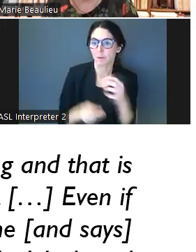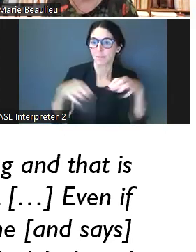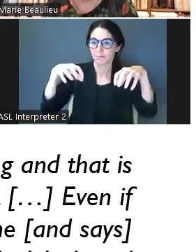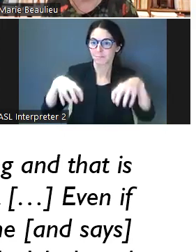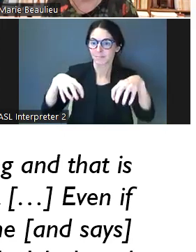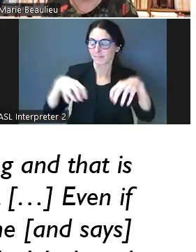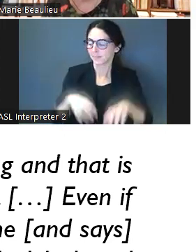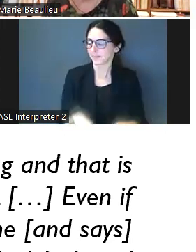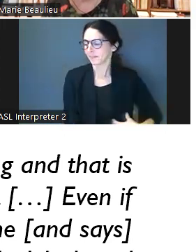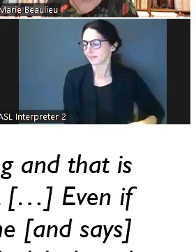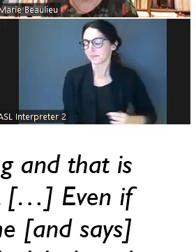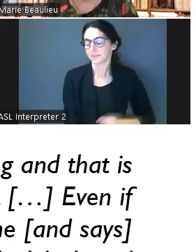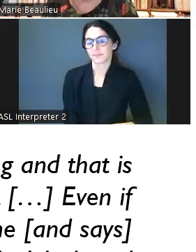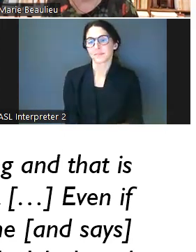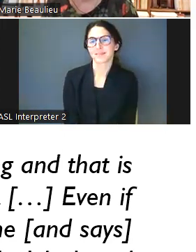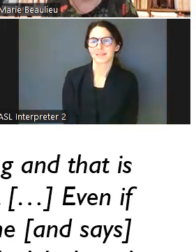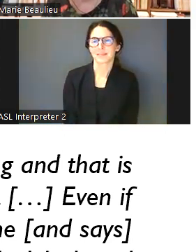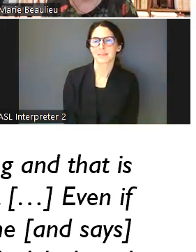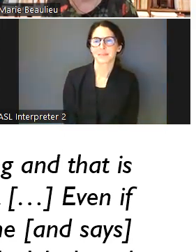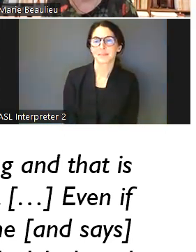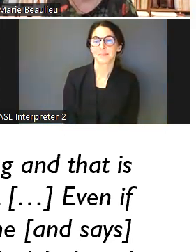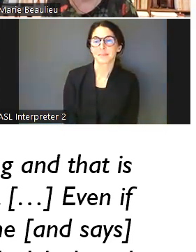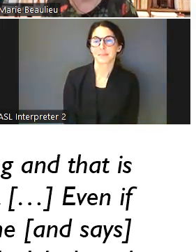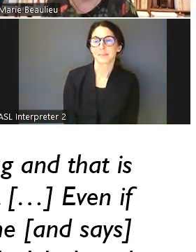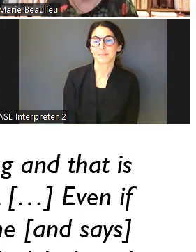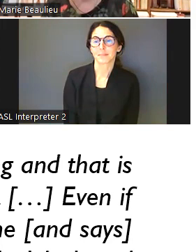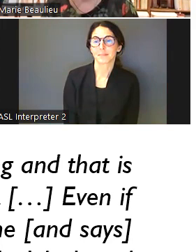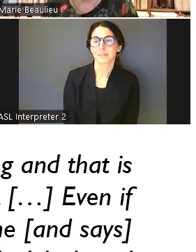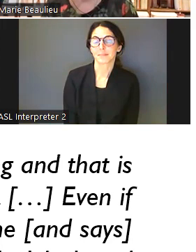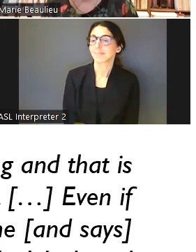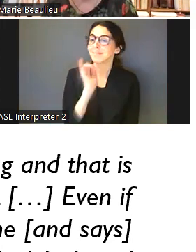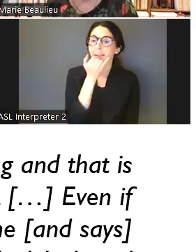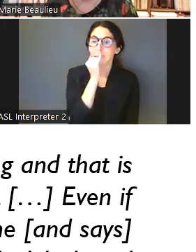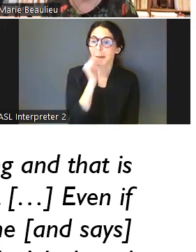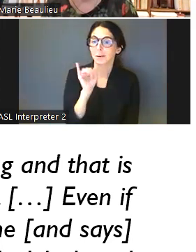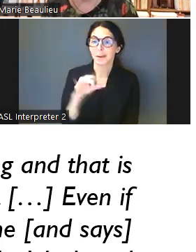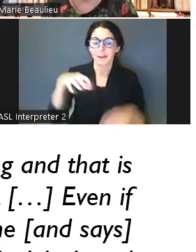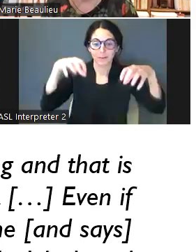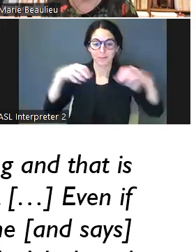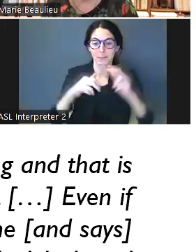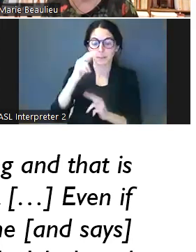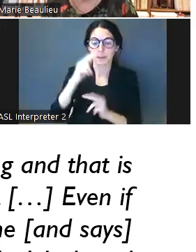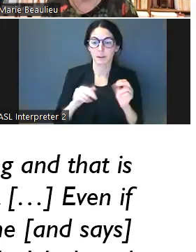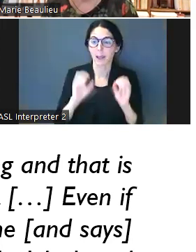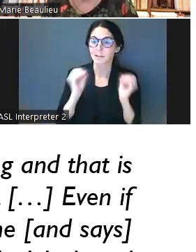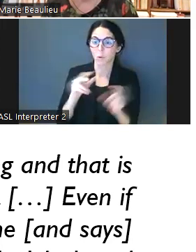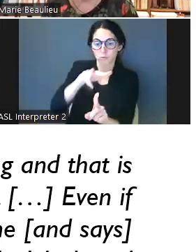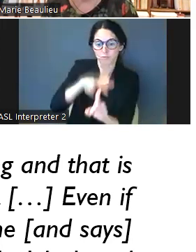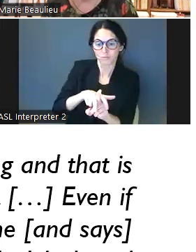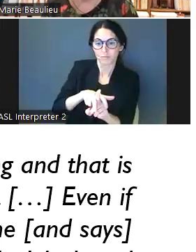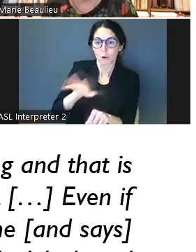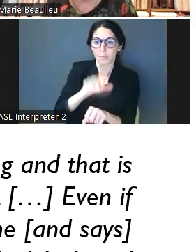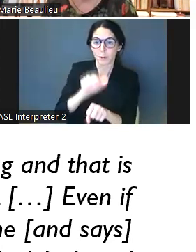residents, in these residents, there is no assigned or reserved seats during